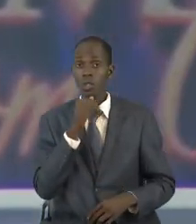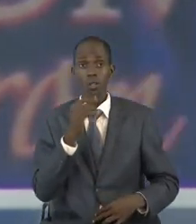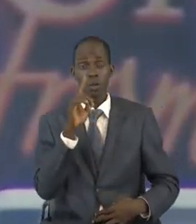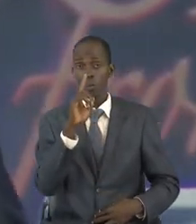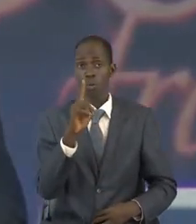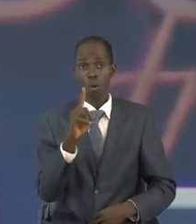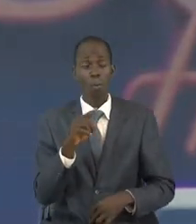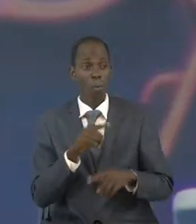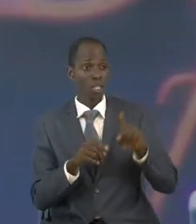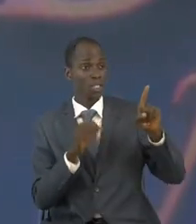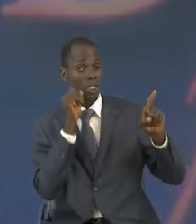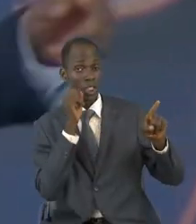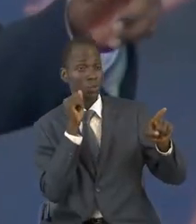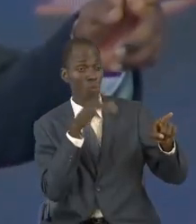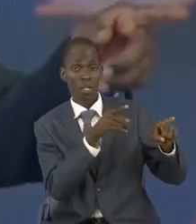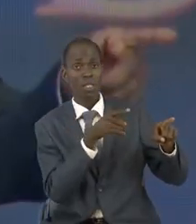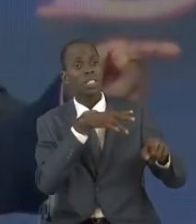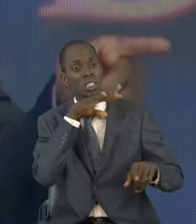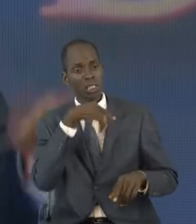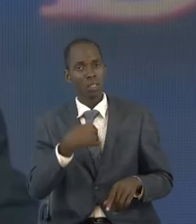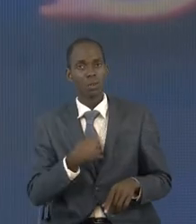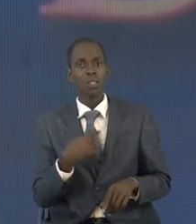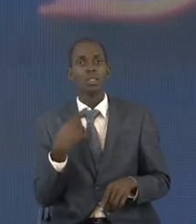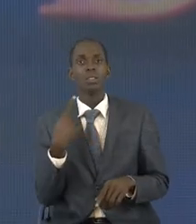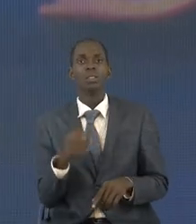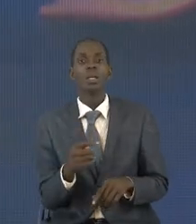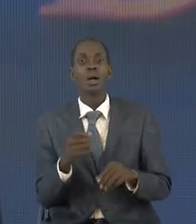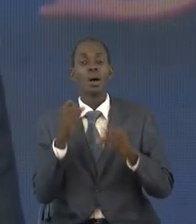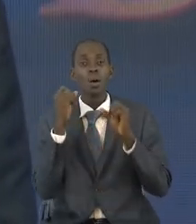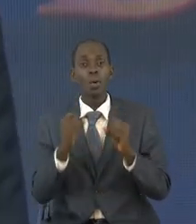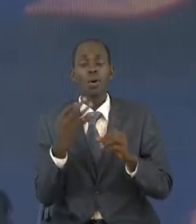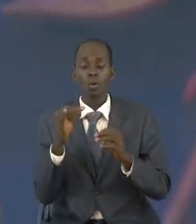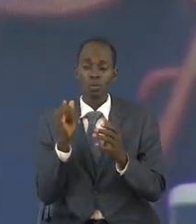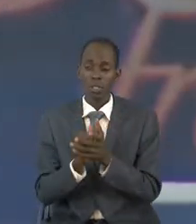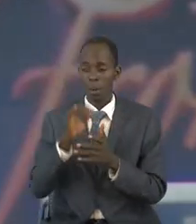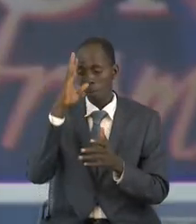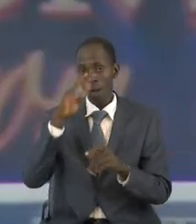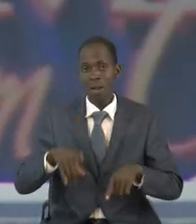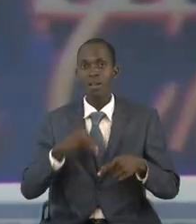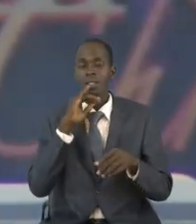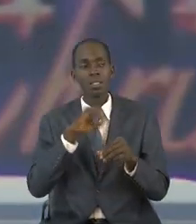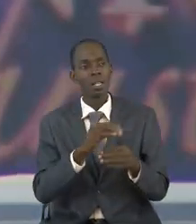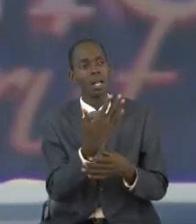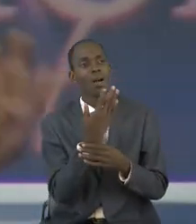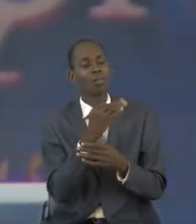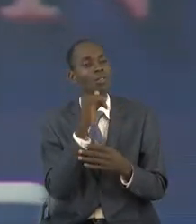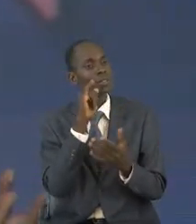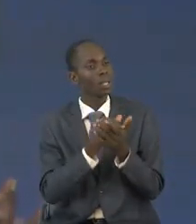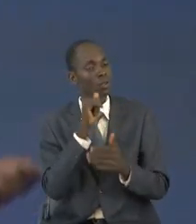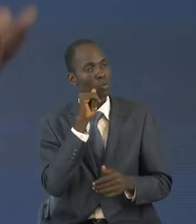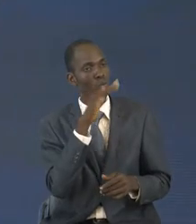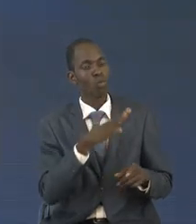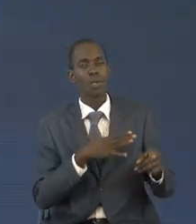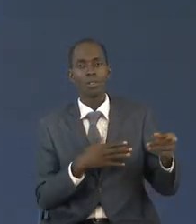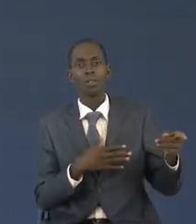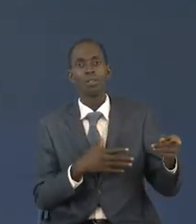me. The power of his life is in the hand of that lady. They say, Pastor, I'm not the one that defiled myself.